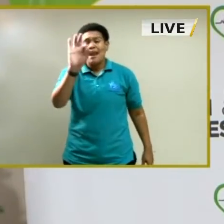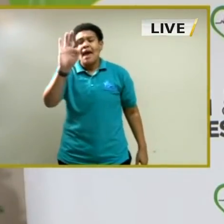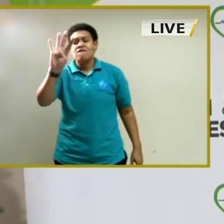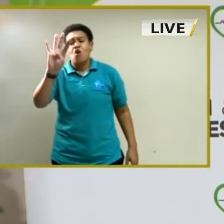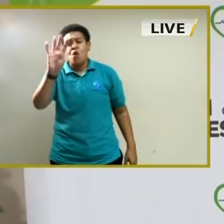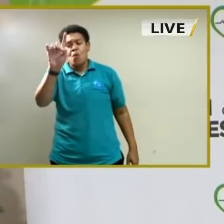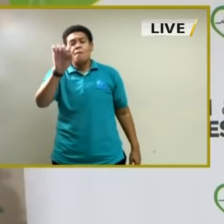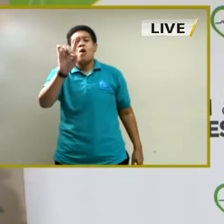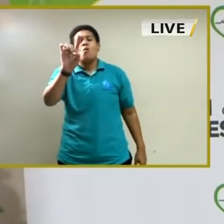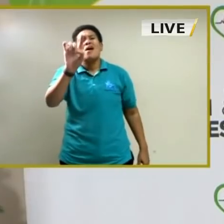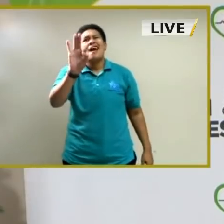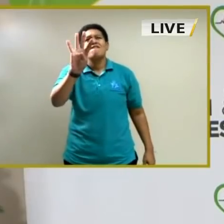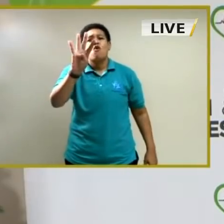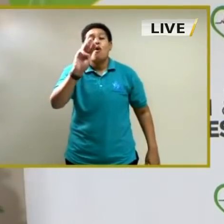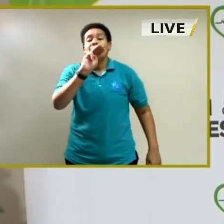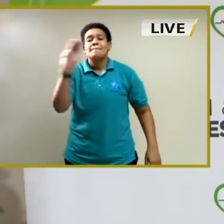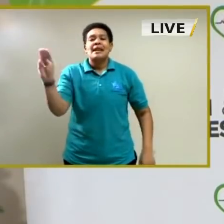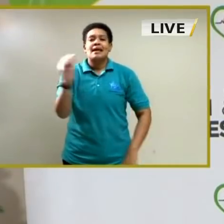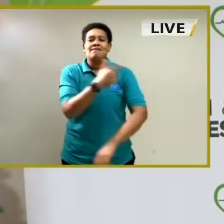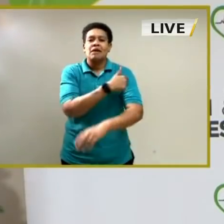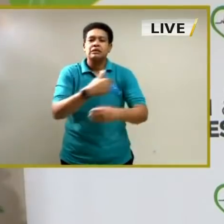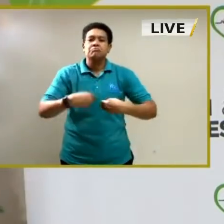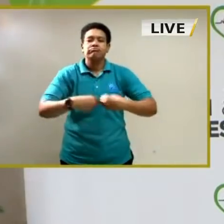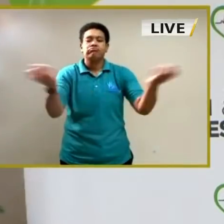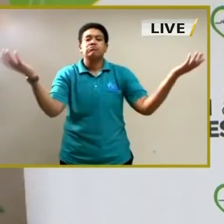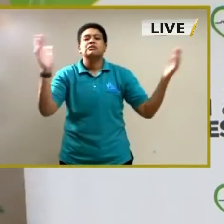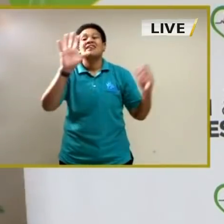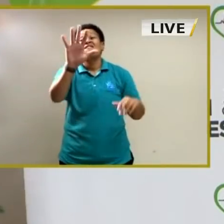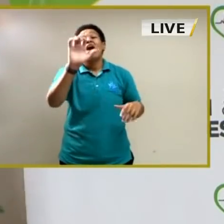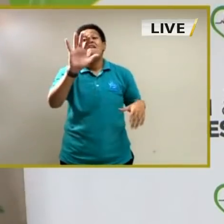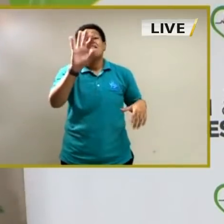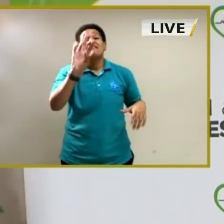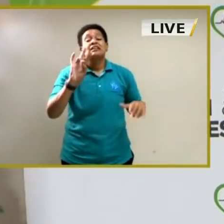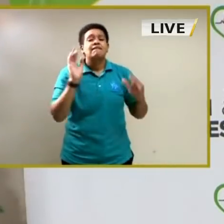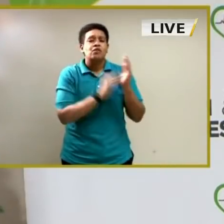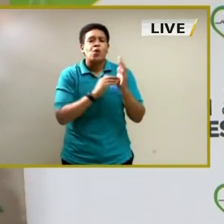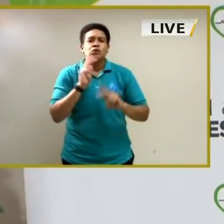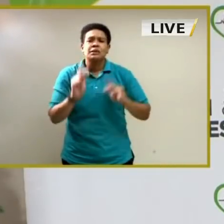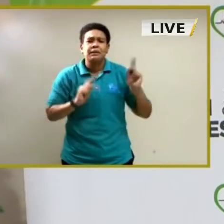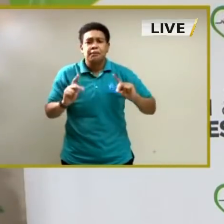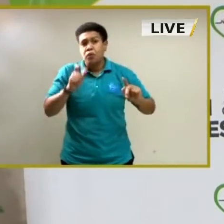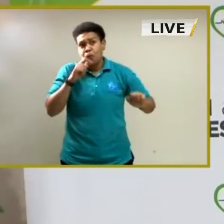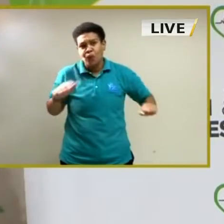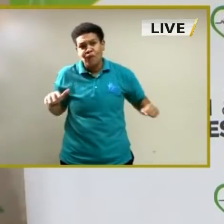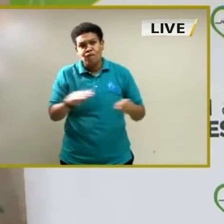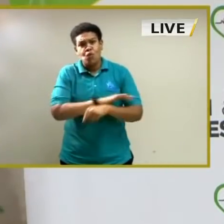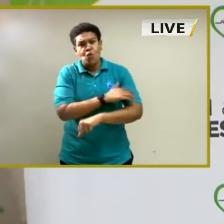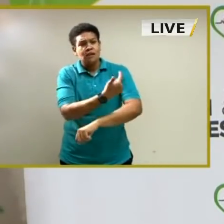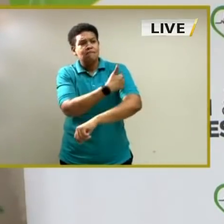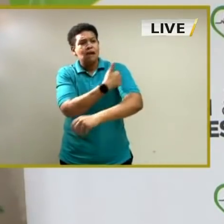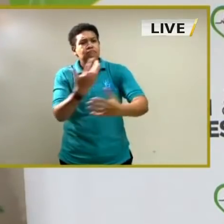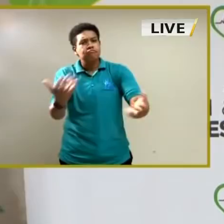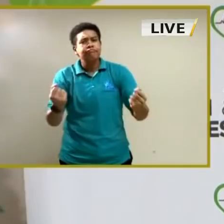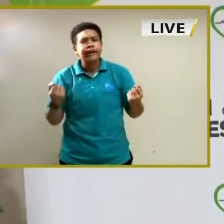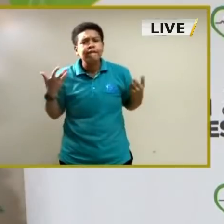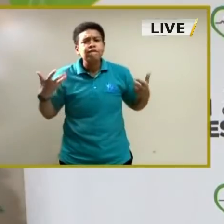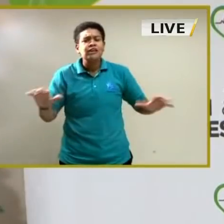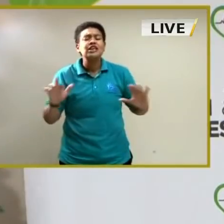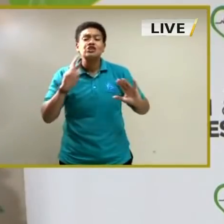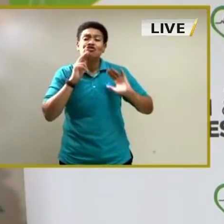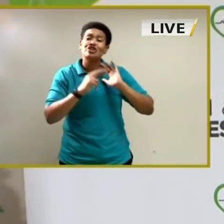1.194 million vaccine doses, 557,000 persons fully vaccinated,